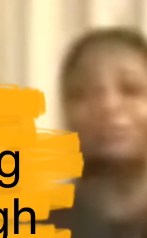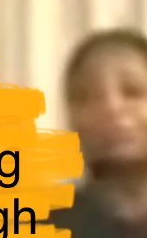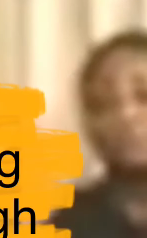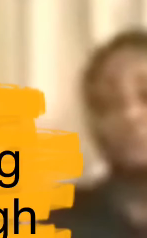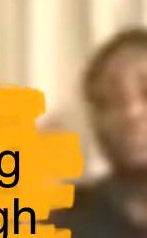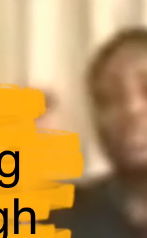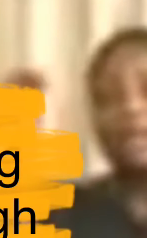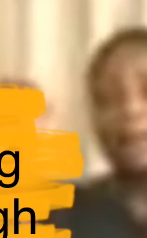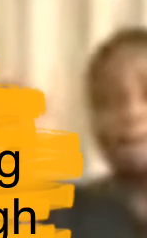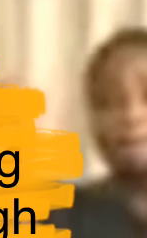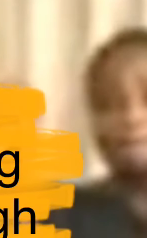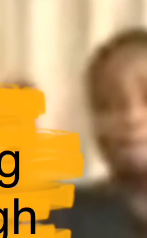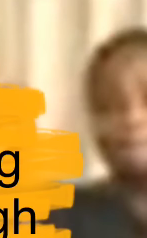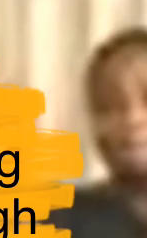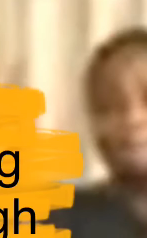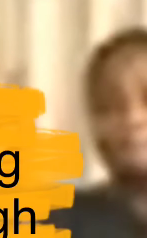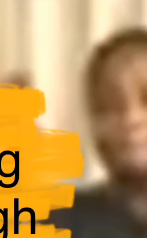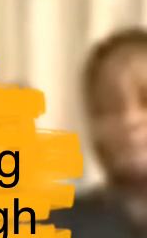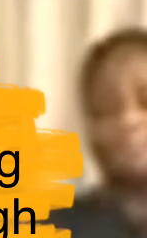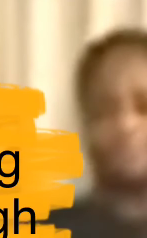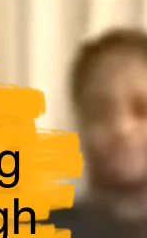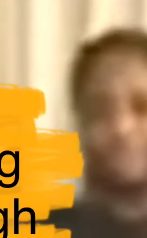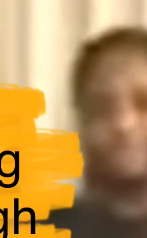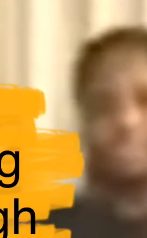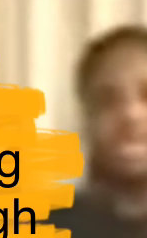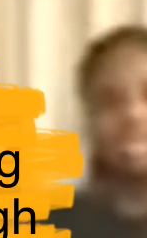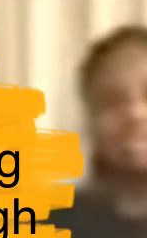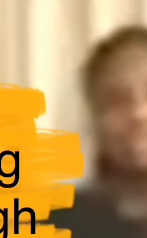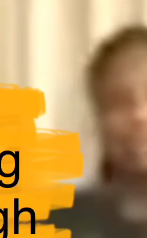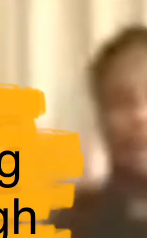total, the relief on electricity will amount to some 1 billion cedis.